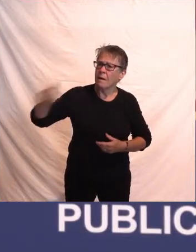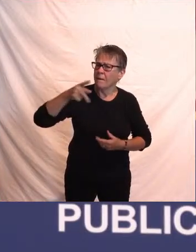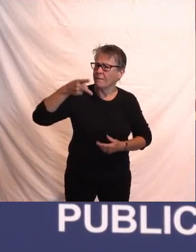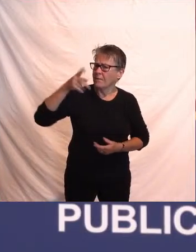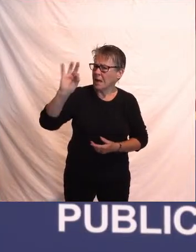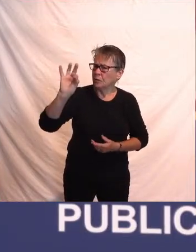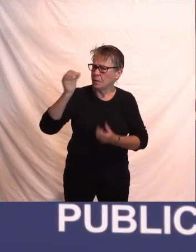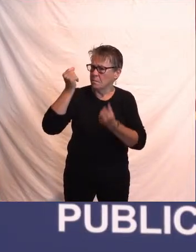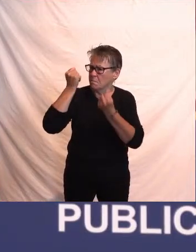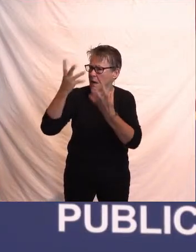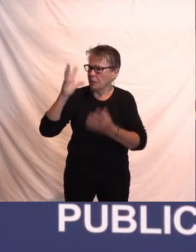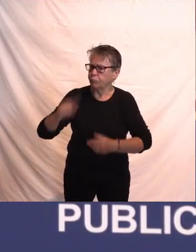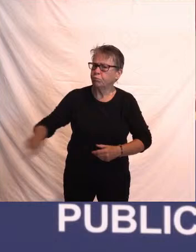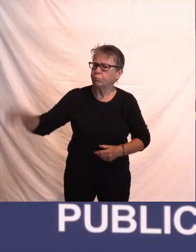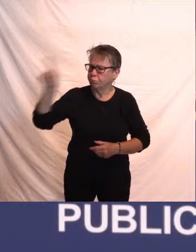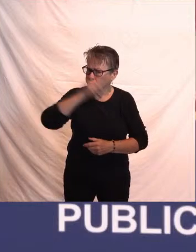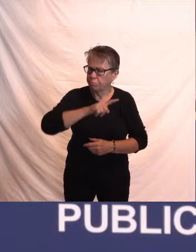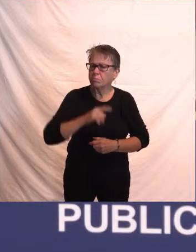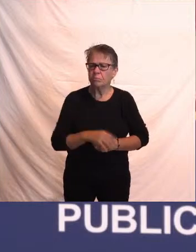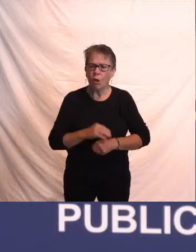1-855-568-0545 or visit